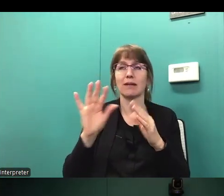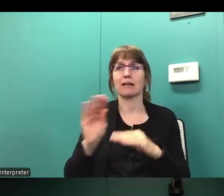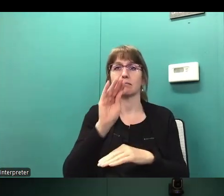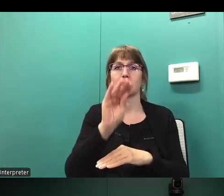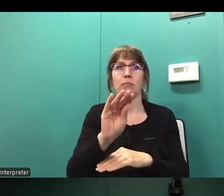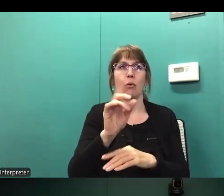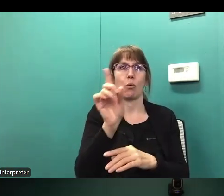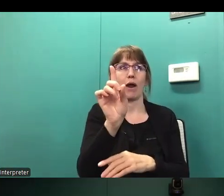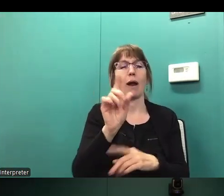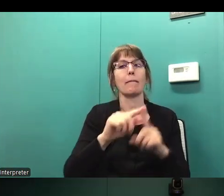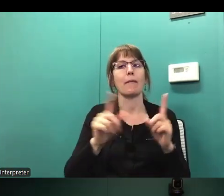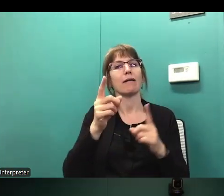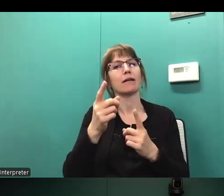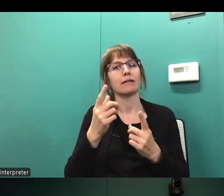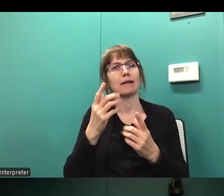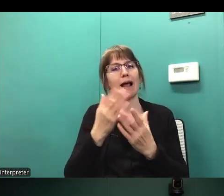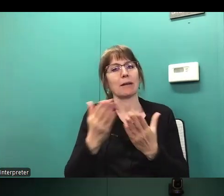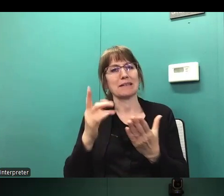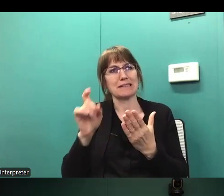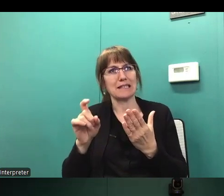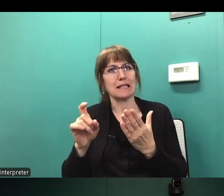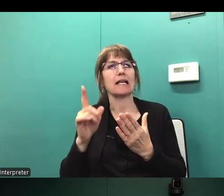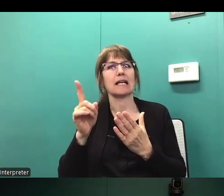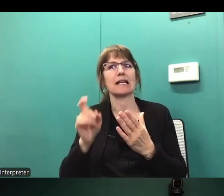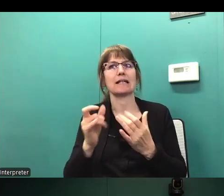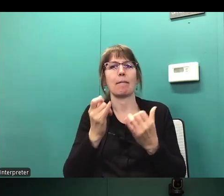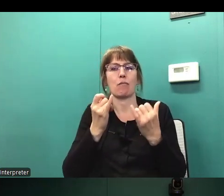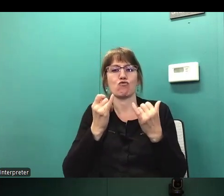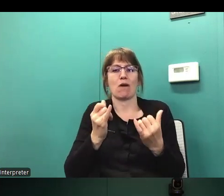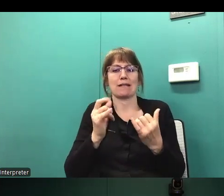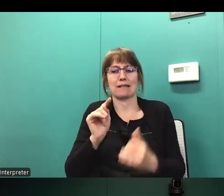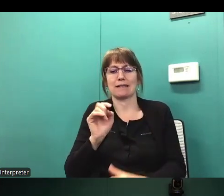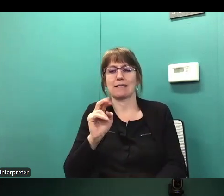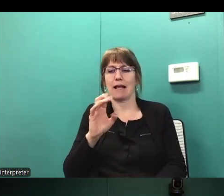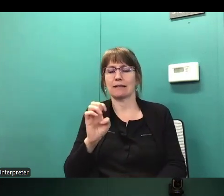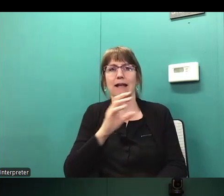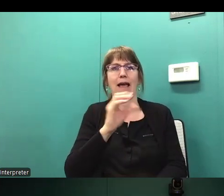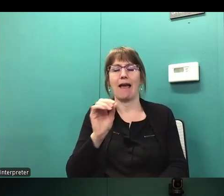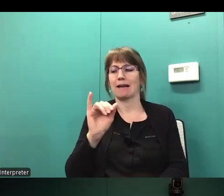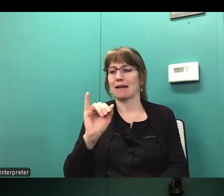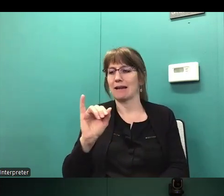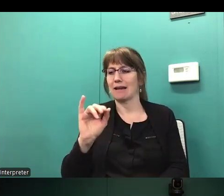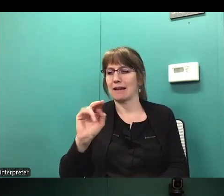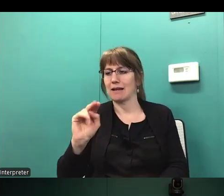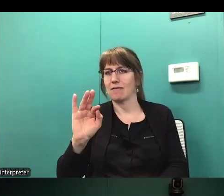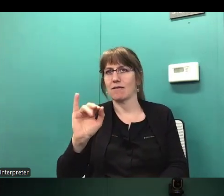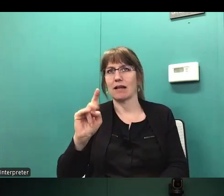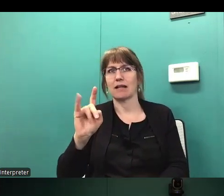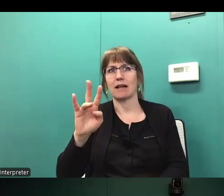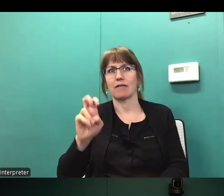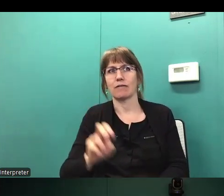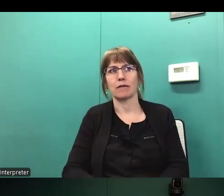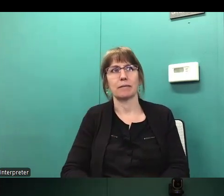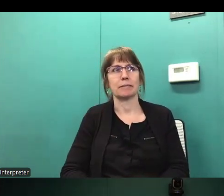to the right, elements needed, present tense. And also an infinitive, the 2. So we could add that one.